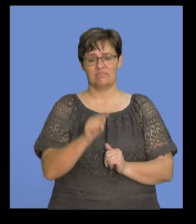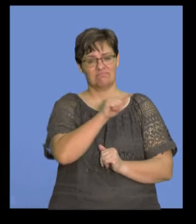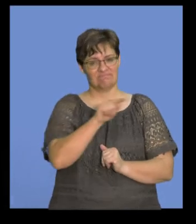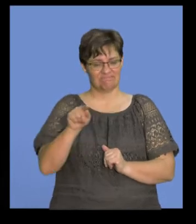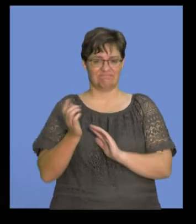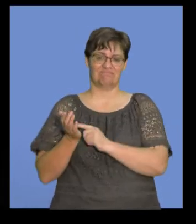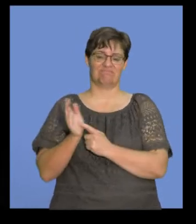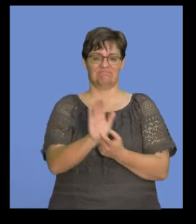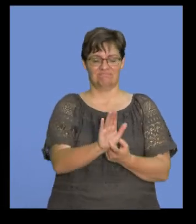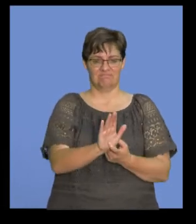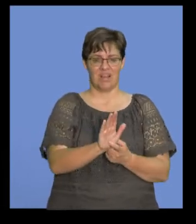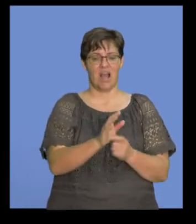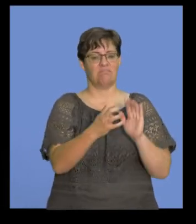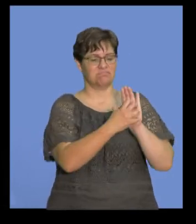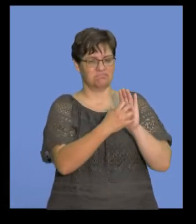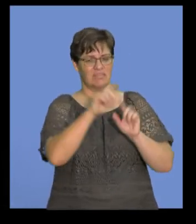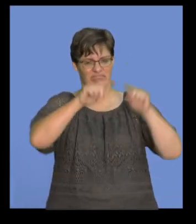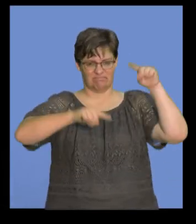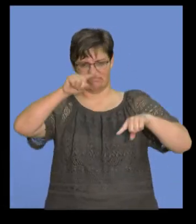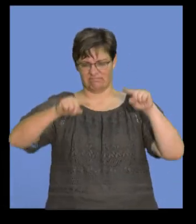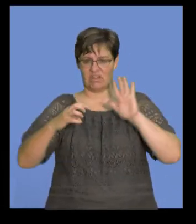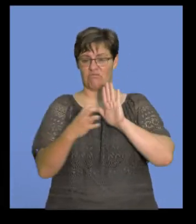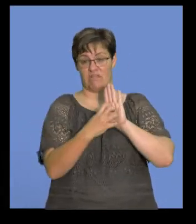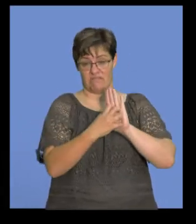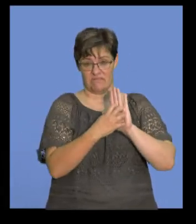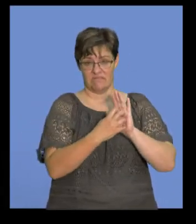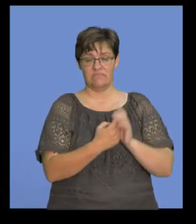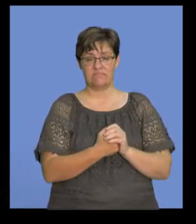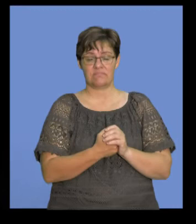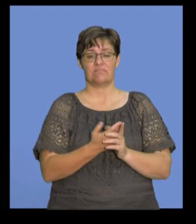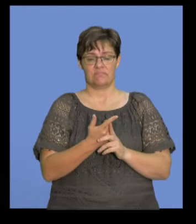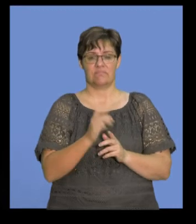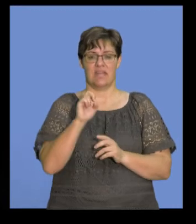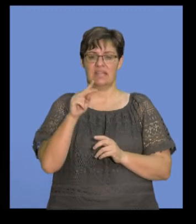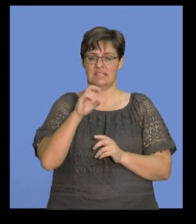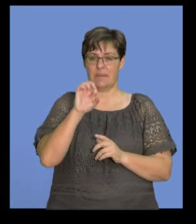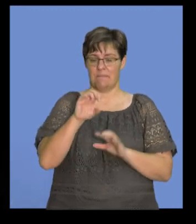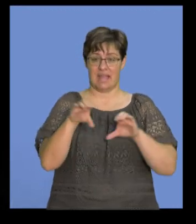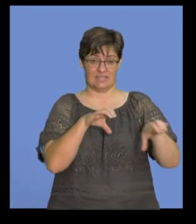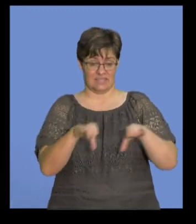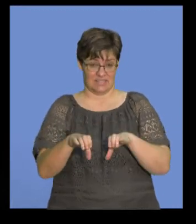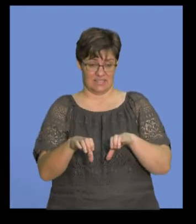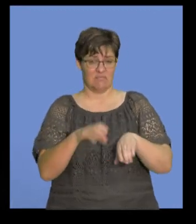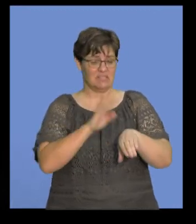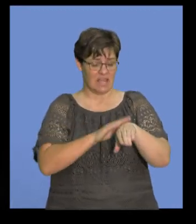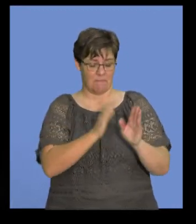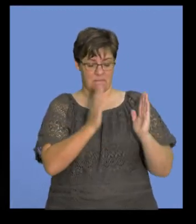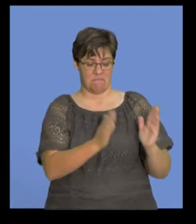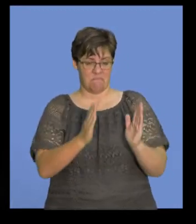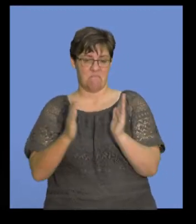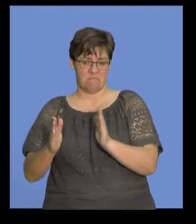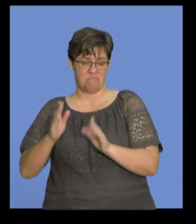a positive slope. And here in this, I've indicated a series of different graphs that show you the enzyme